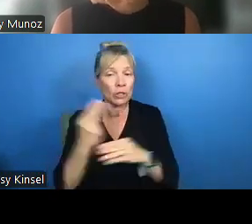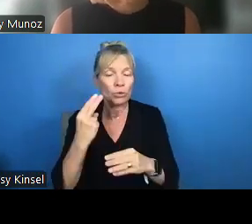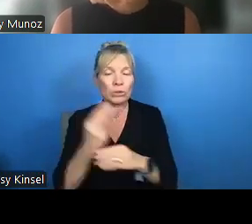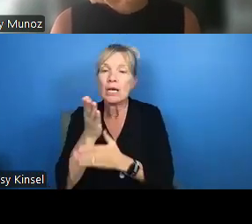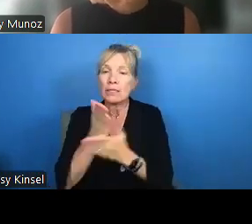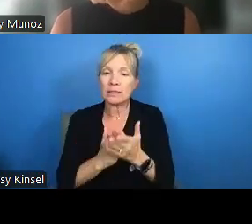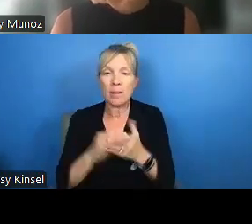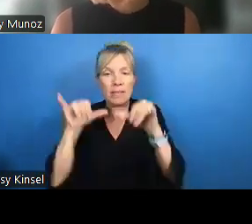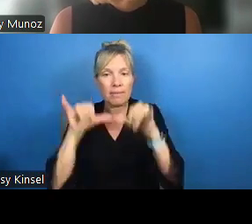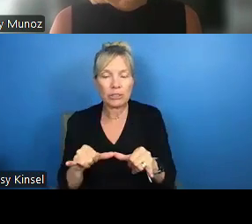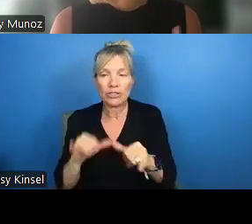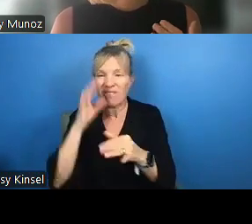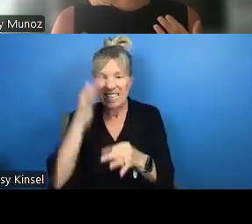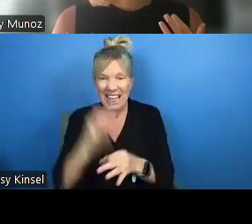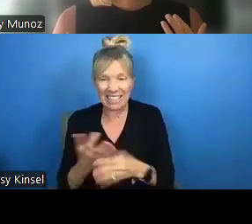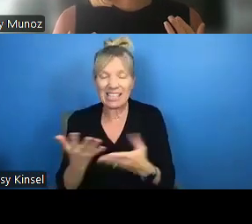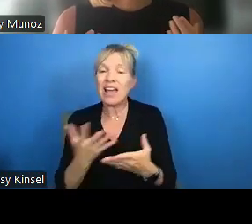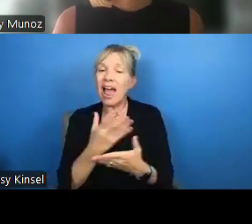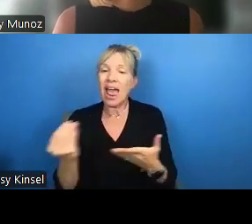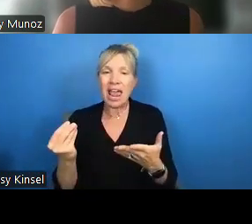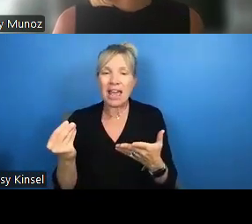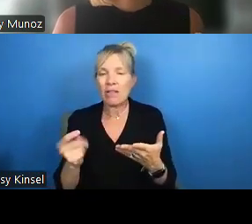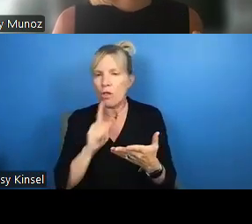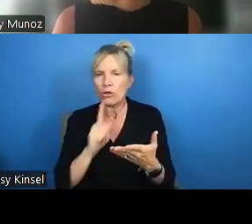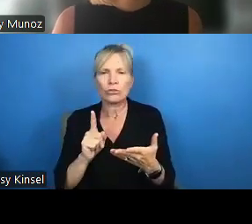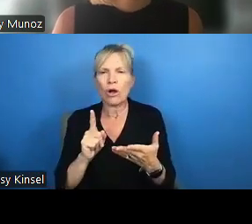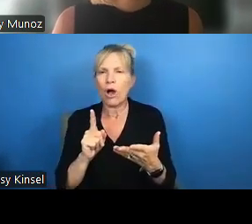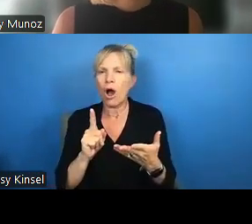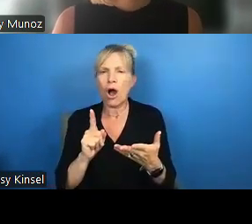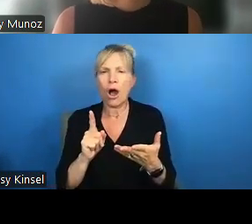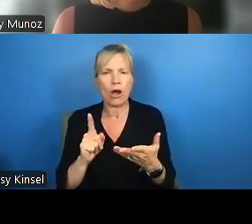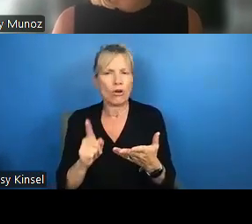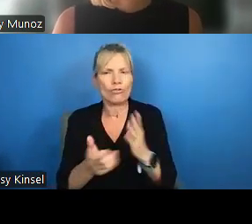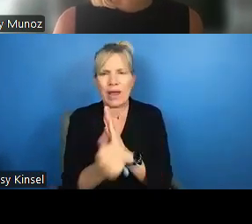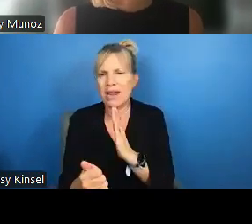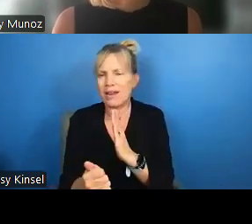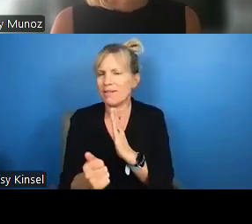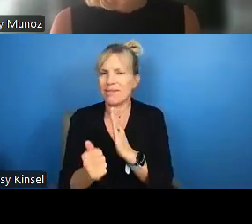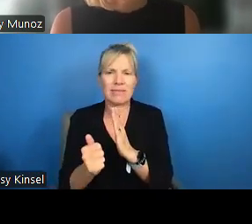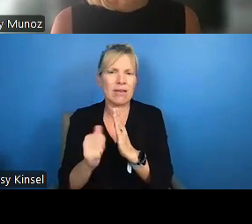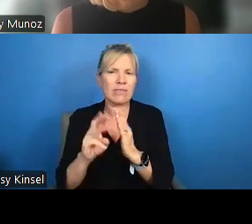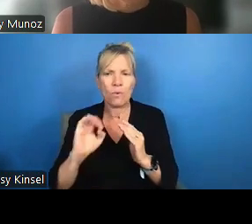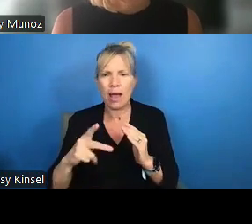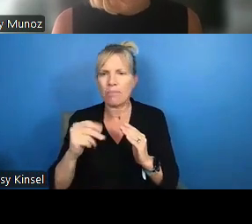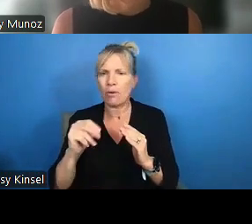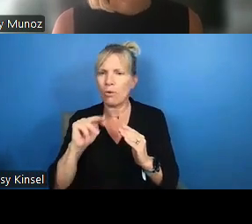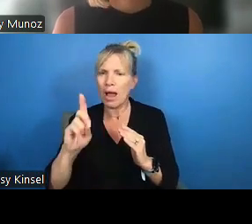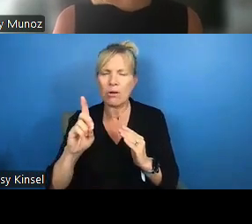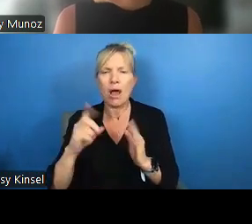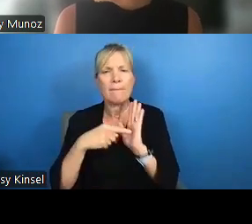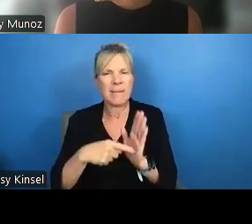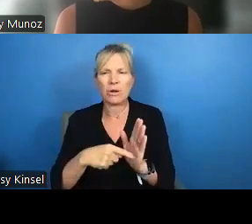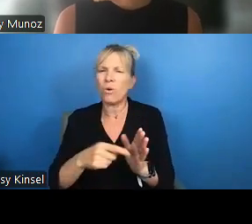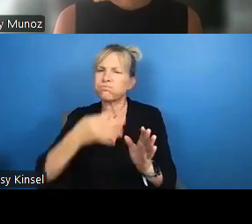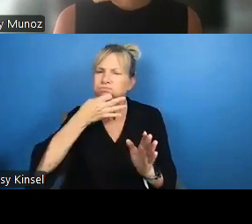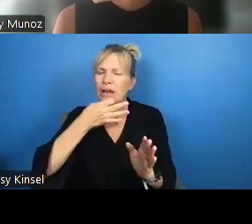of the measures of fidelity. And there's a great part of the wraparound model that includes a coaching element, and you